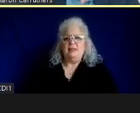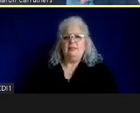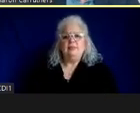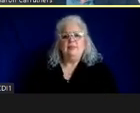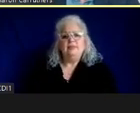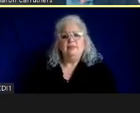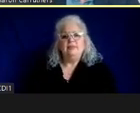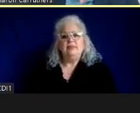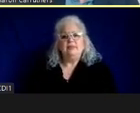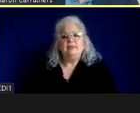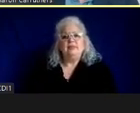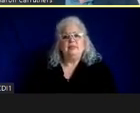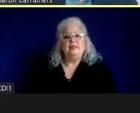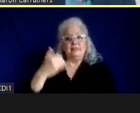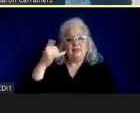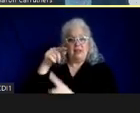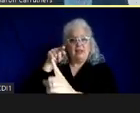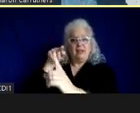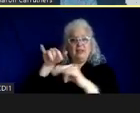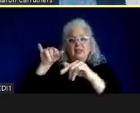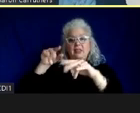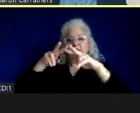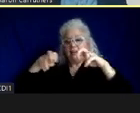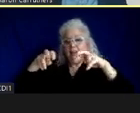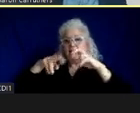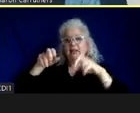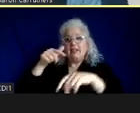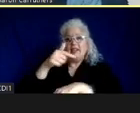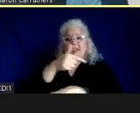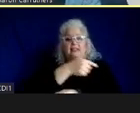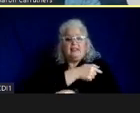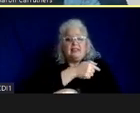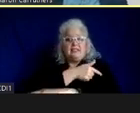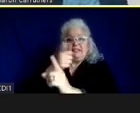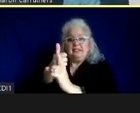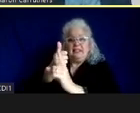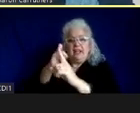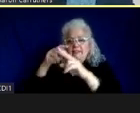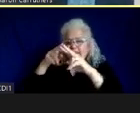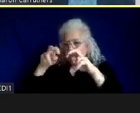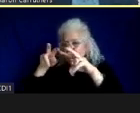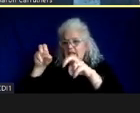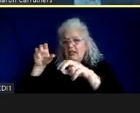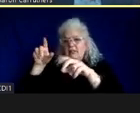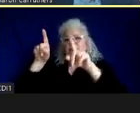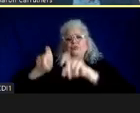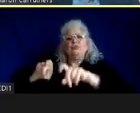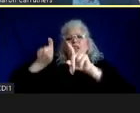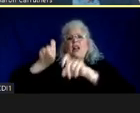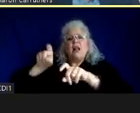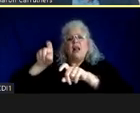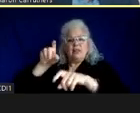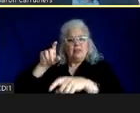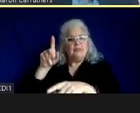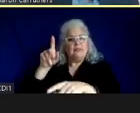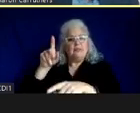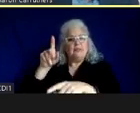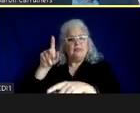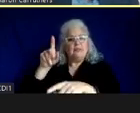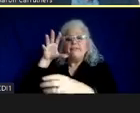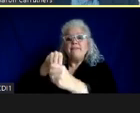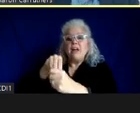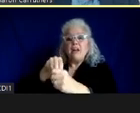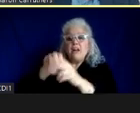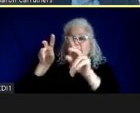trial participants. 10,000 of the participants were Latinx or Hispanic, 3,500 African American, and 1,600